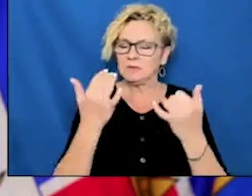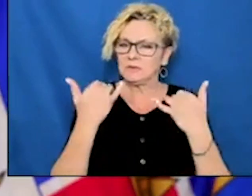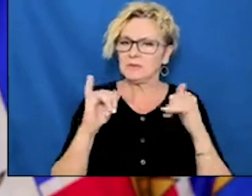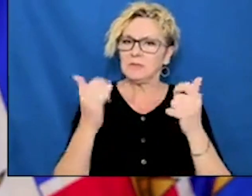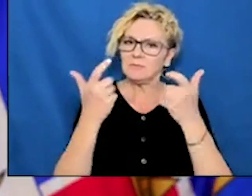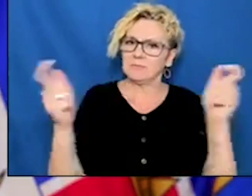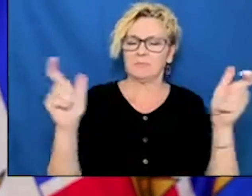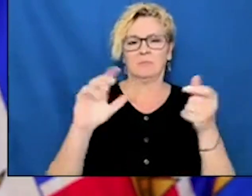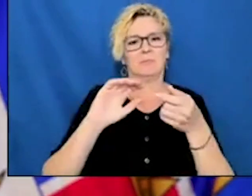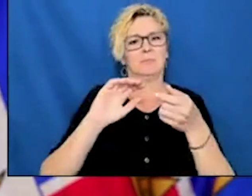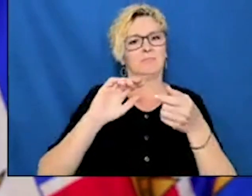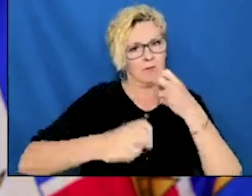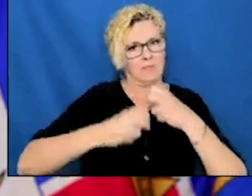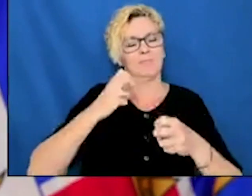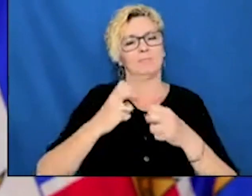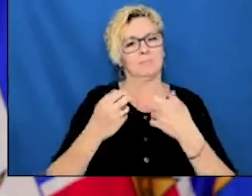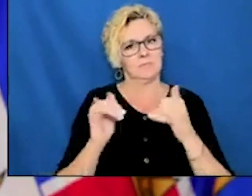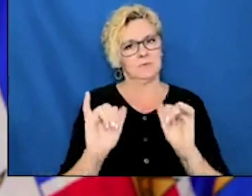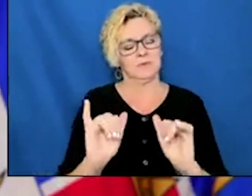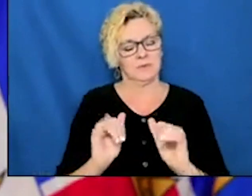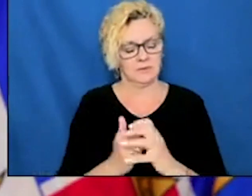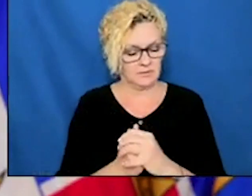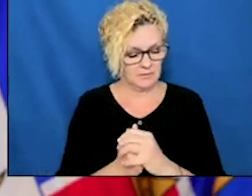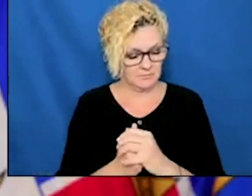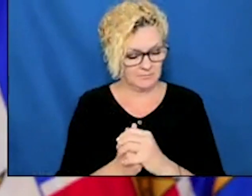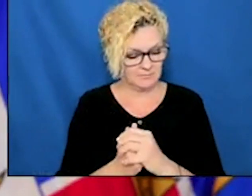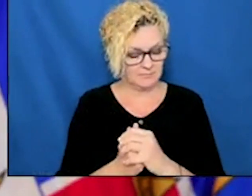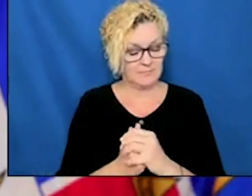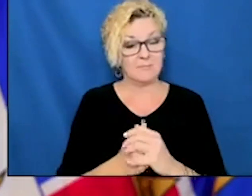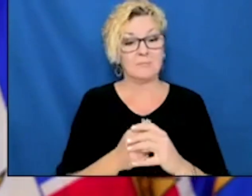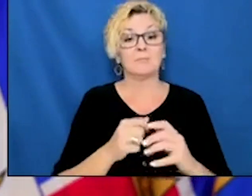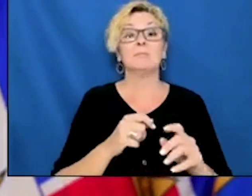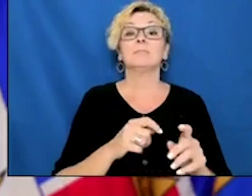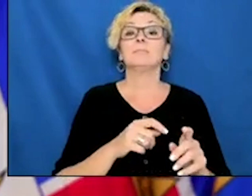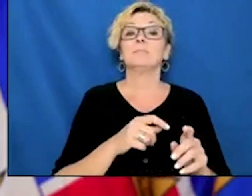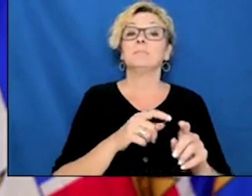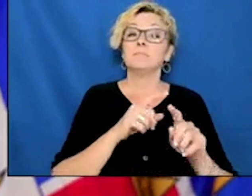On a more positive note, to date, we've delivered